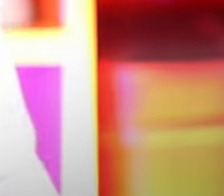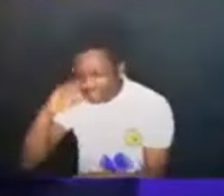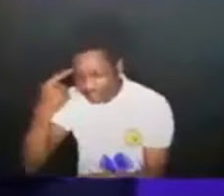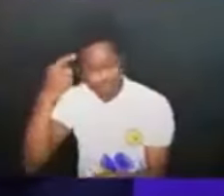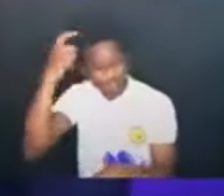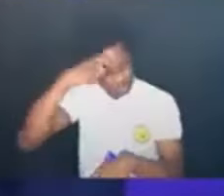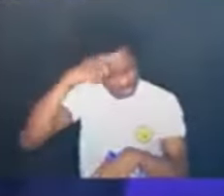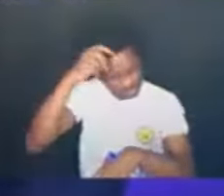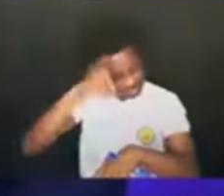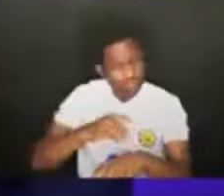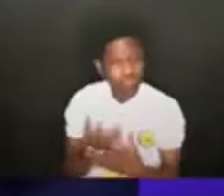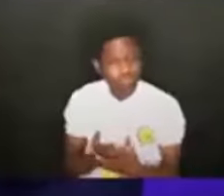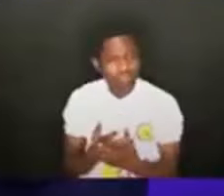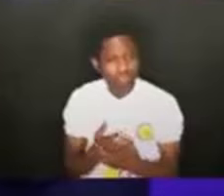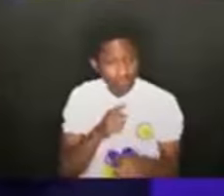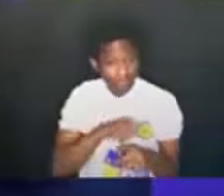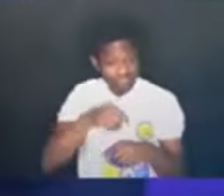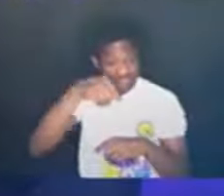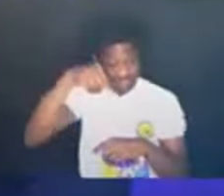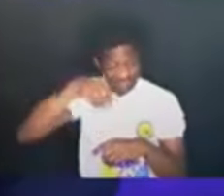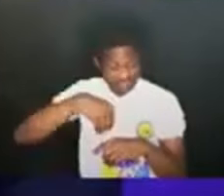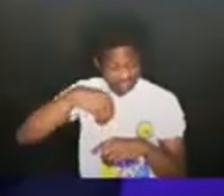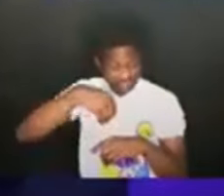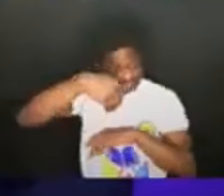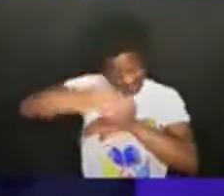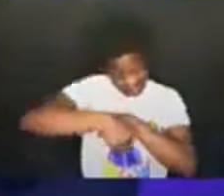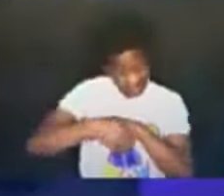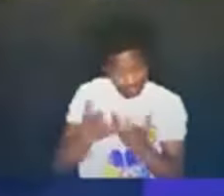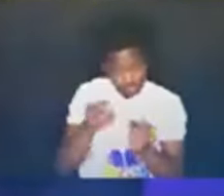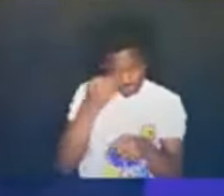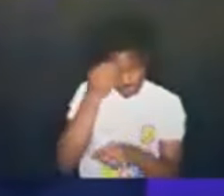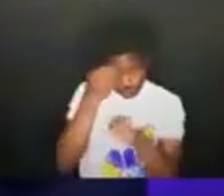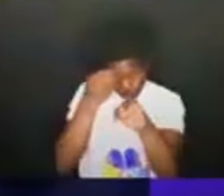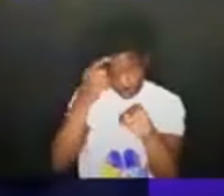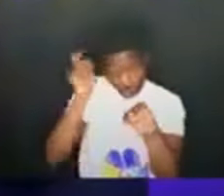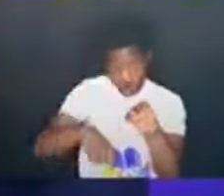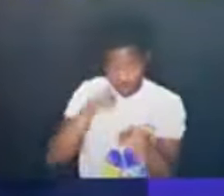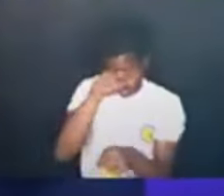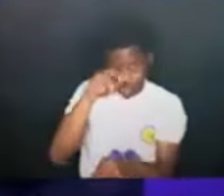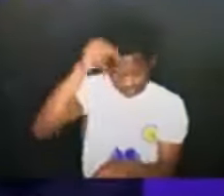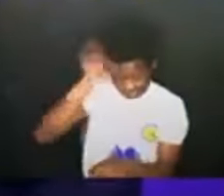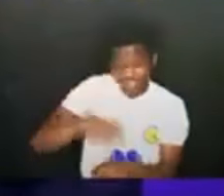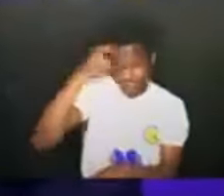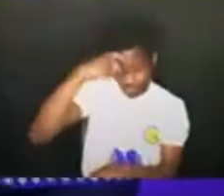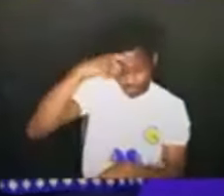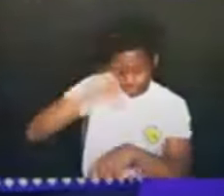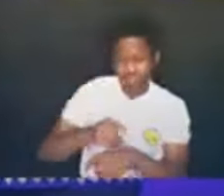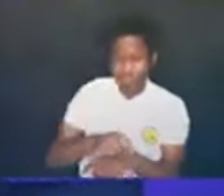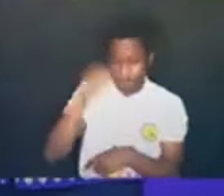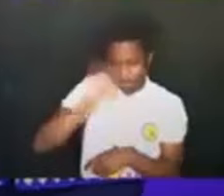Thank you. But tonight I want you to know that please have that consciousness that you need wisdom.